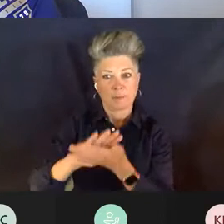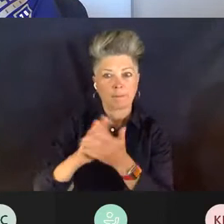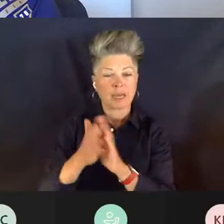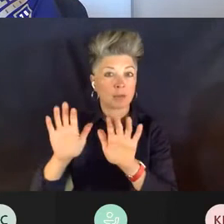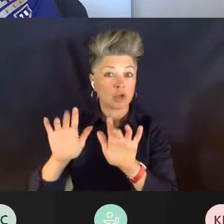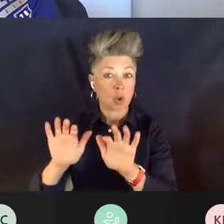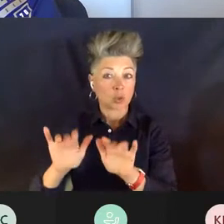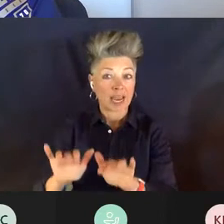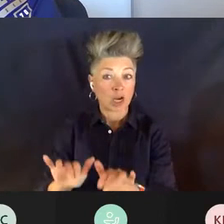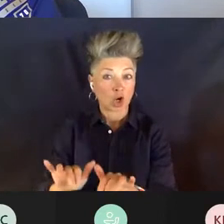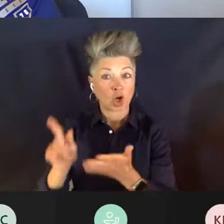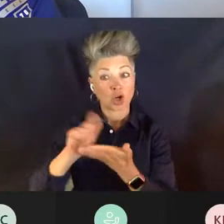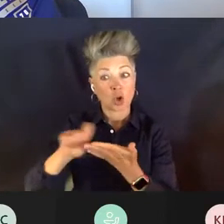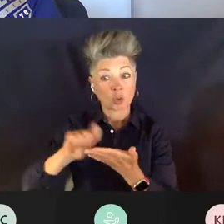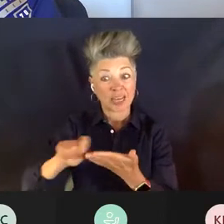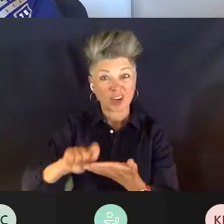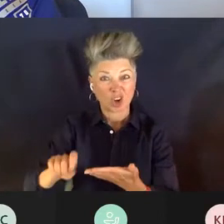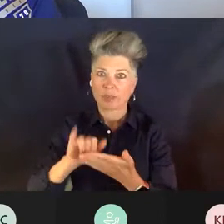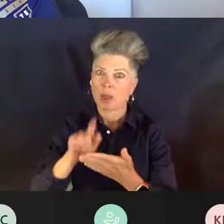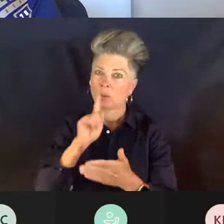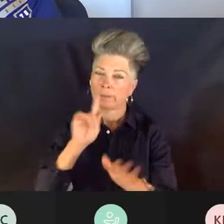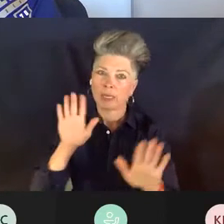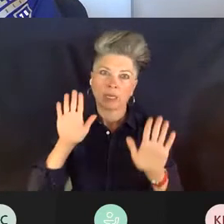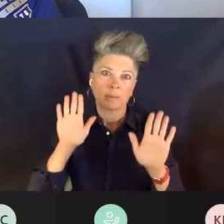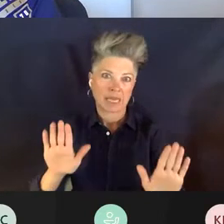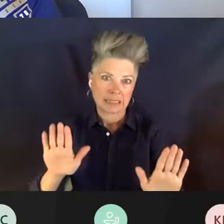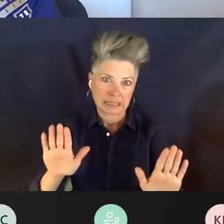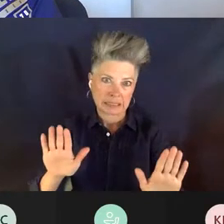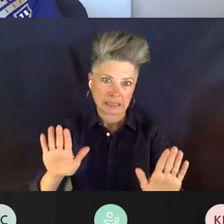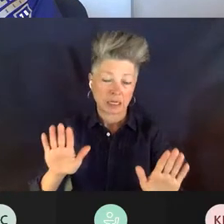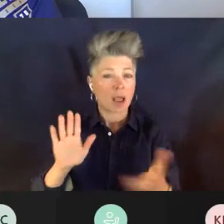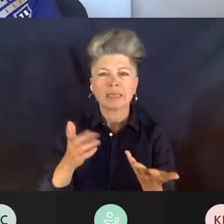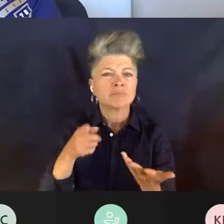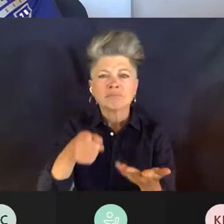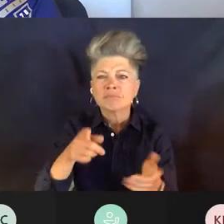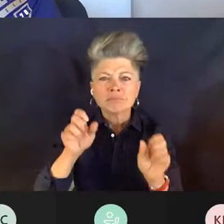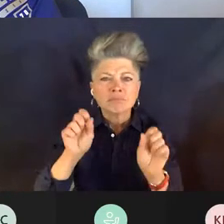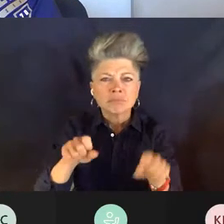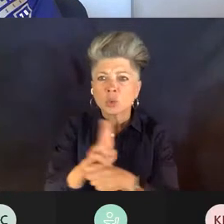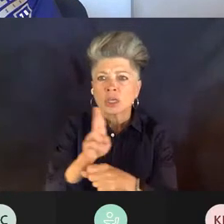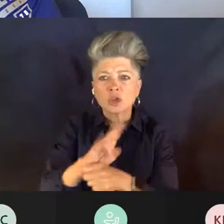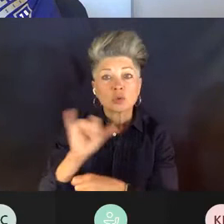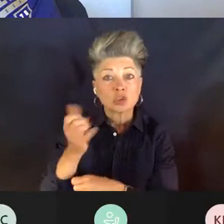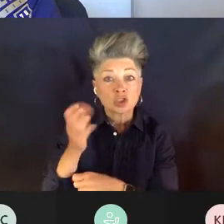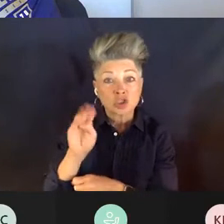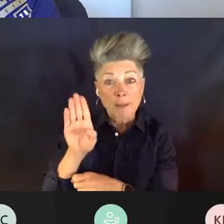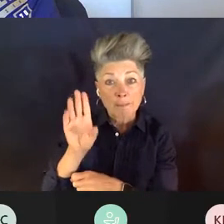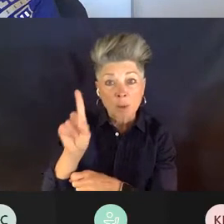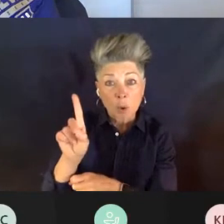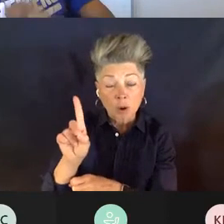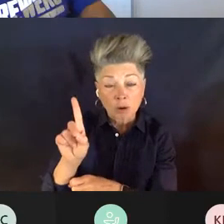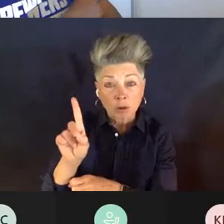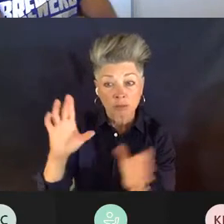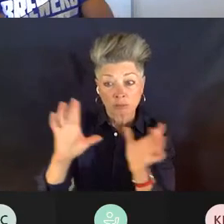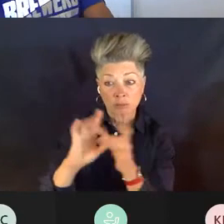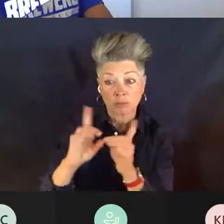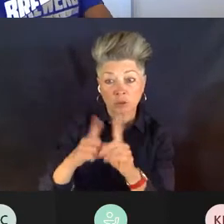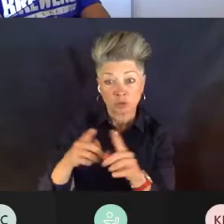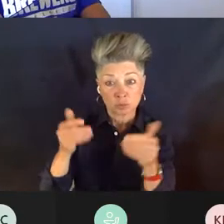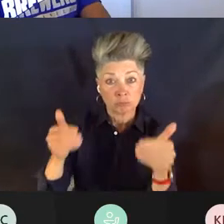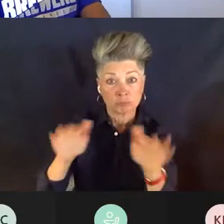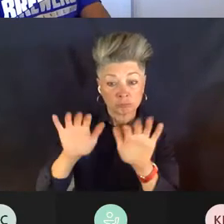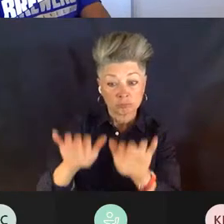be amazing. So that, I mean, you're more than welcome to use the Jamboard link to create your statement.